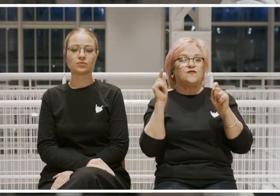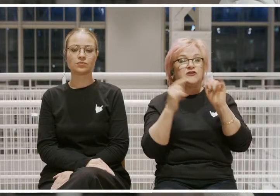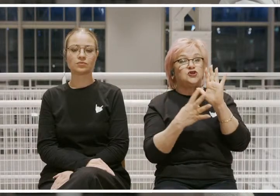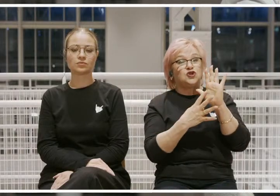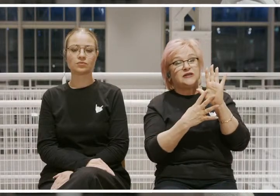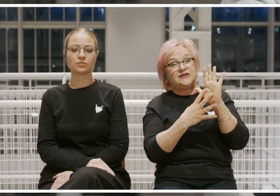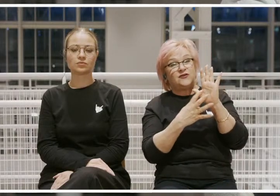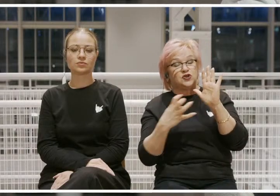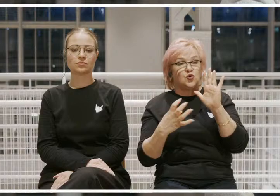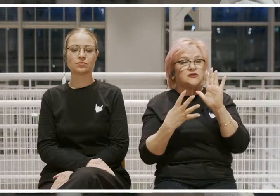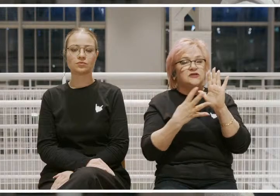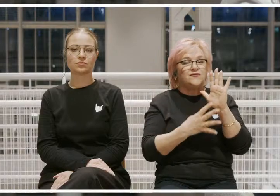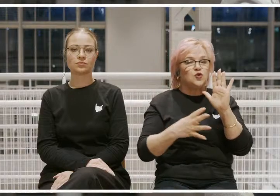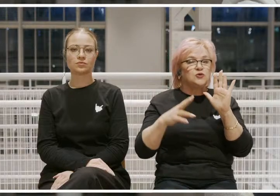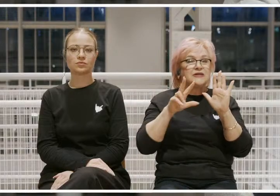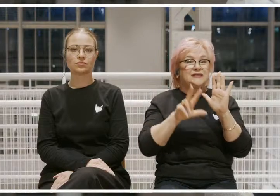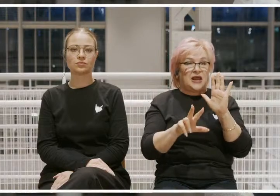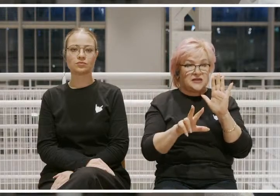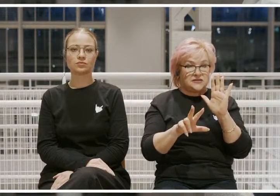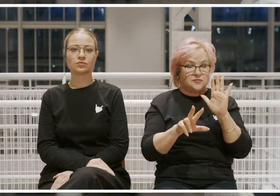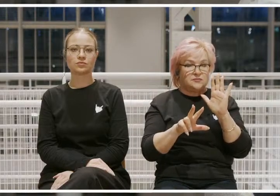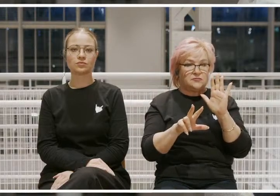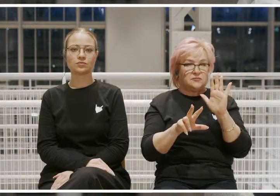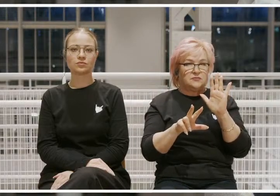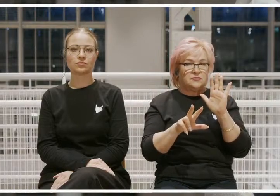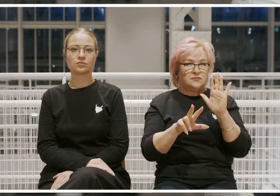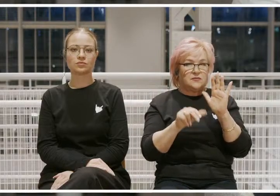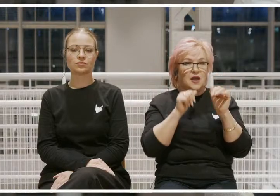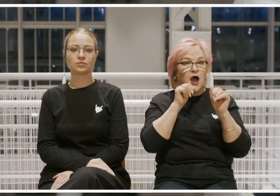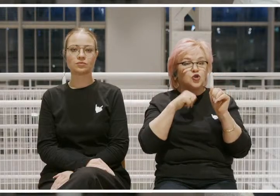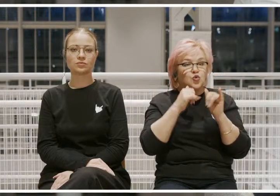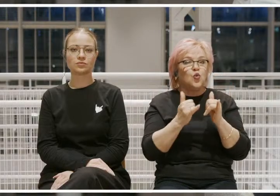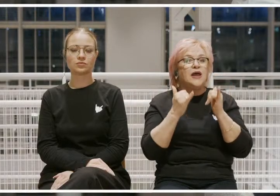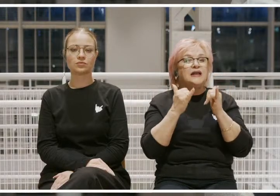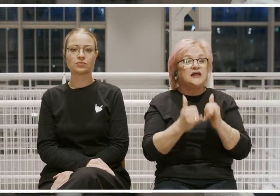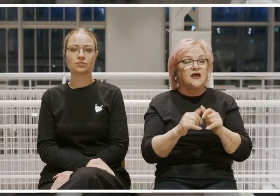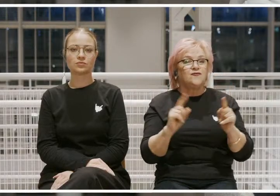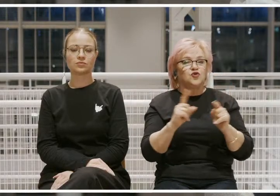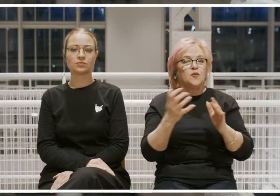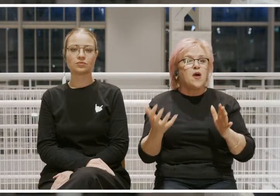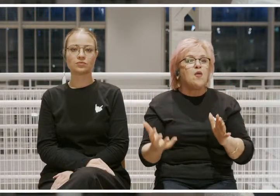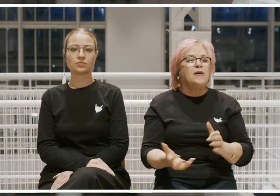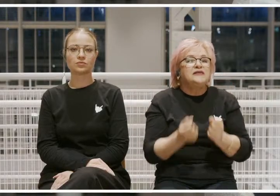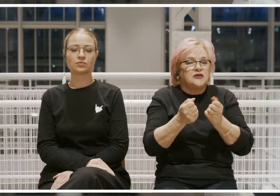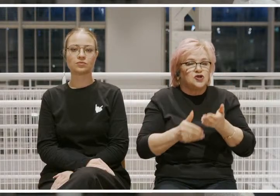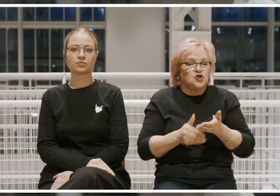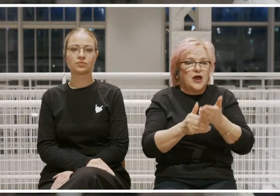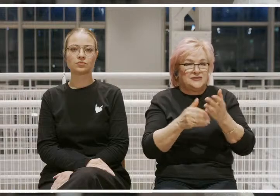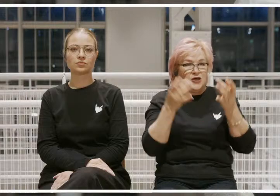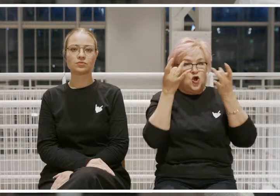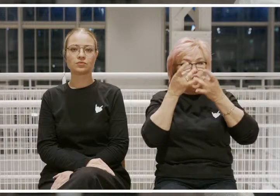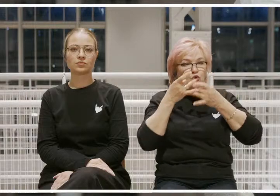With an aim to support the advancement of culture and arts in Istanbul.